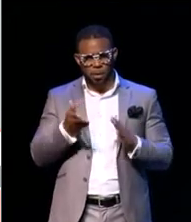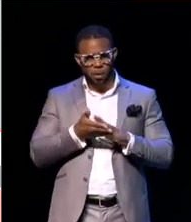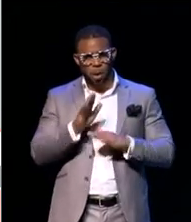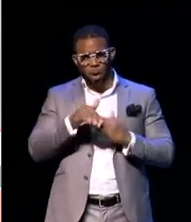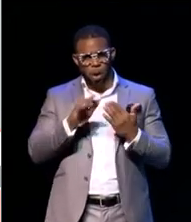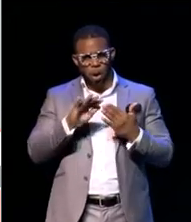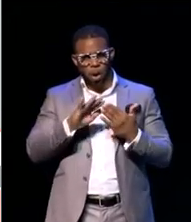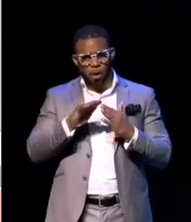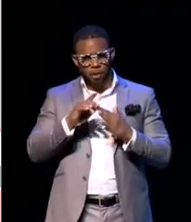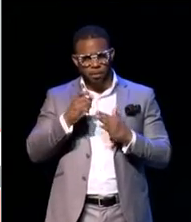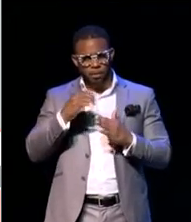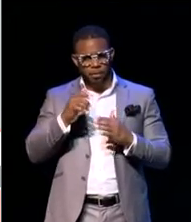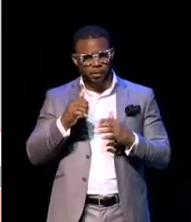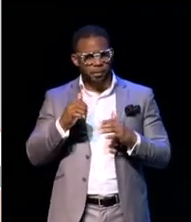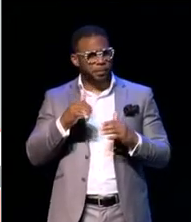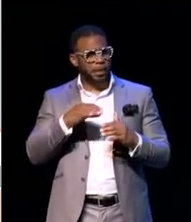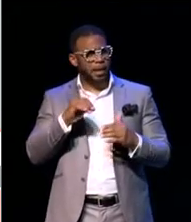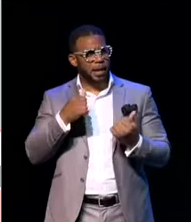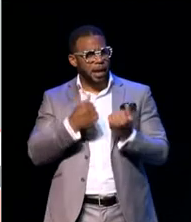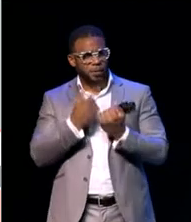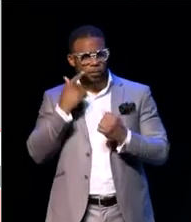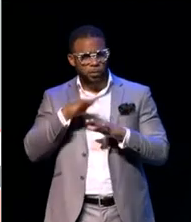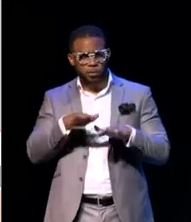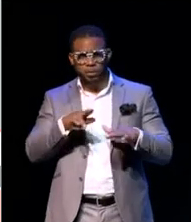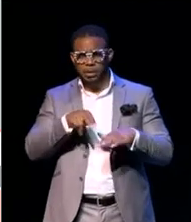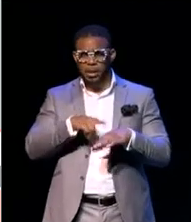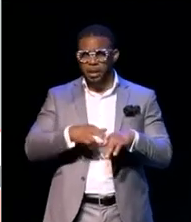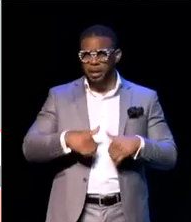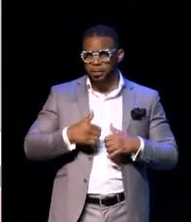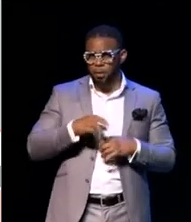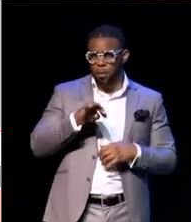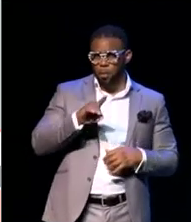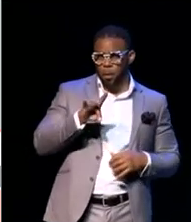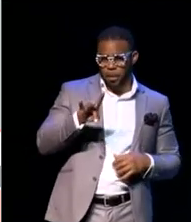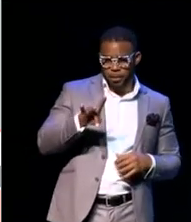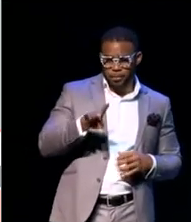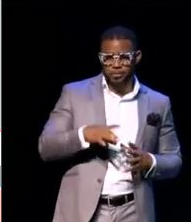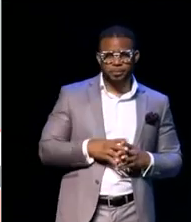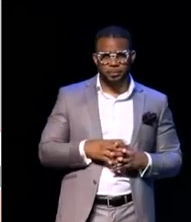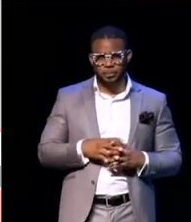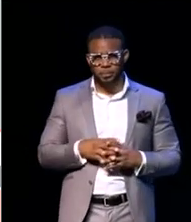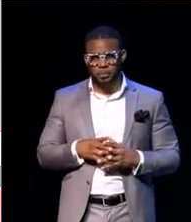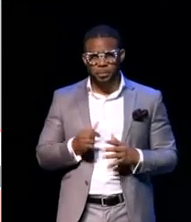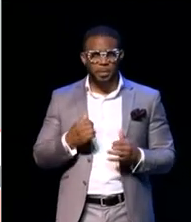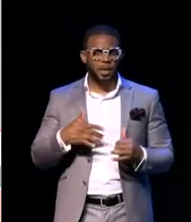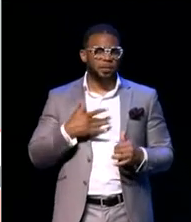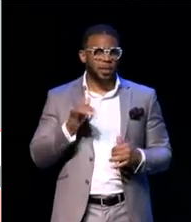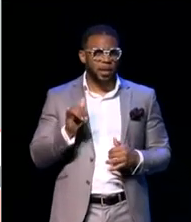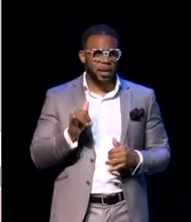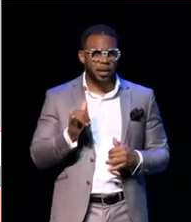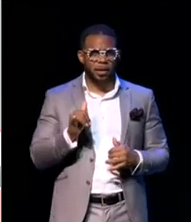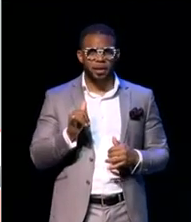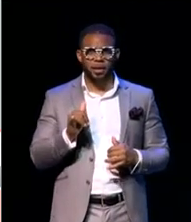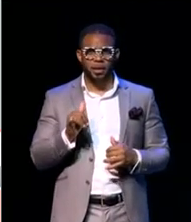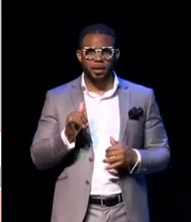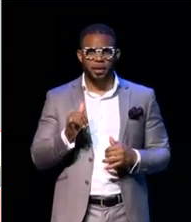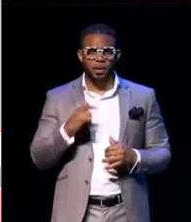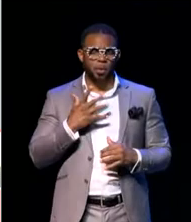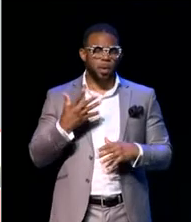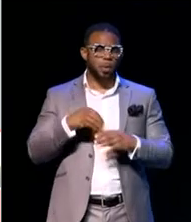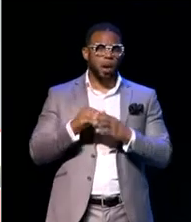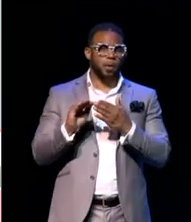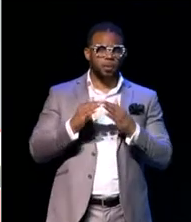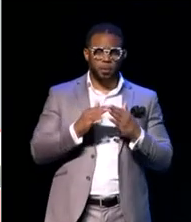government, community affairs, and advocacy for Children's National, lives in Ward 8. So we feel like we're part